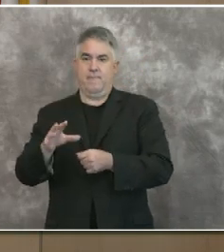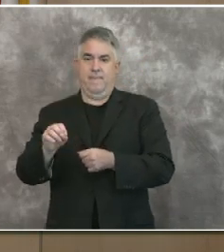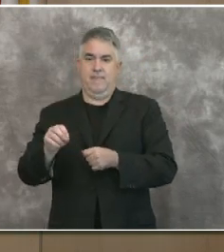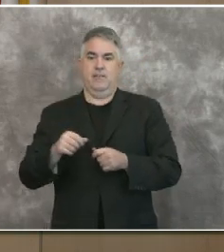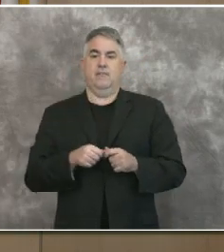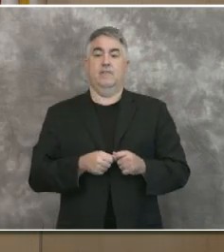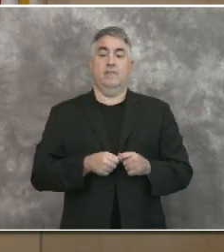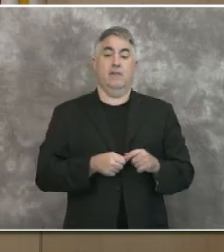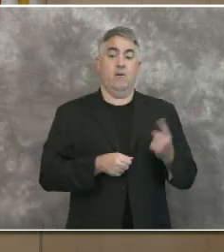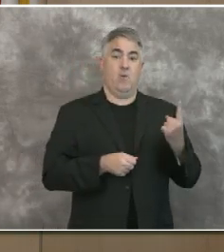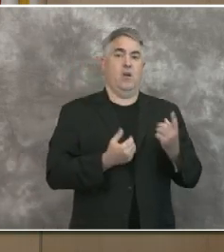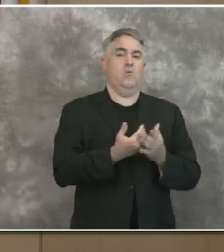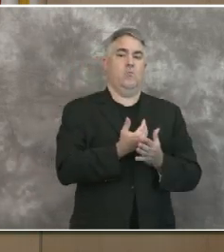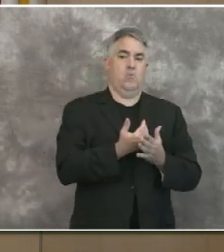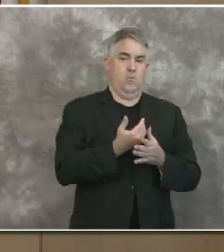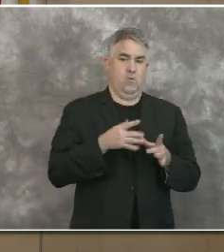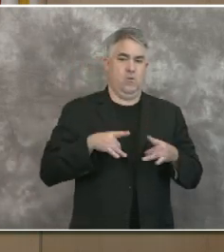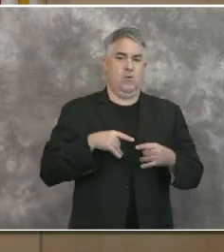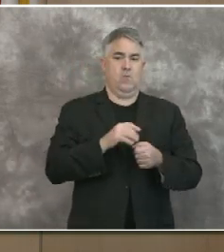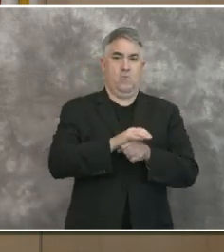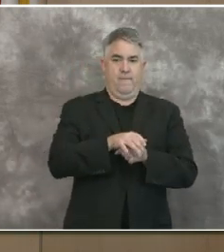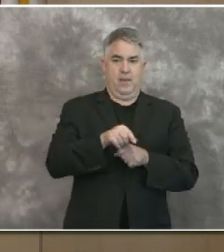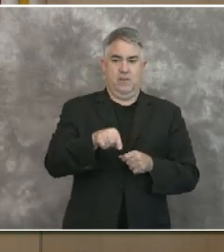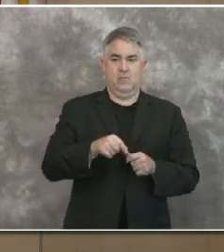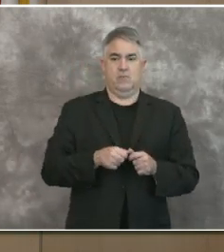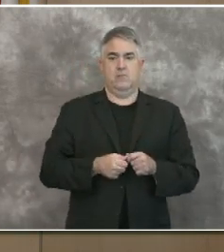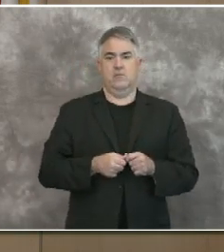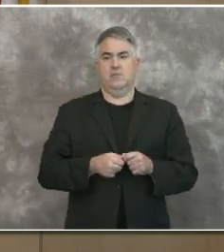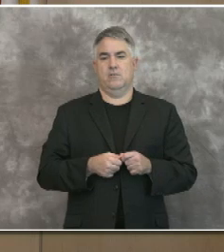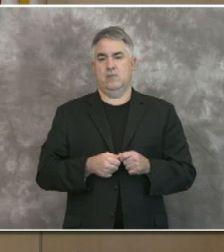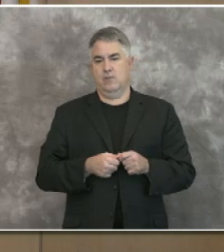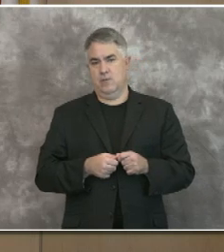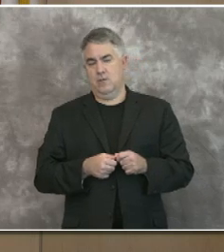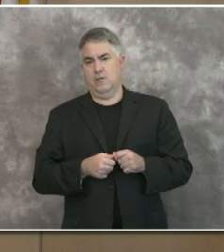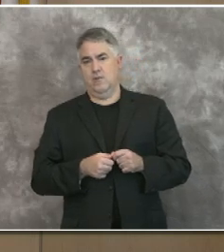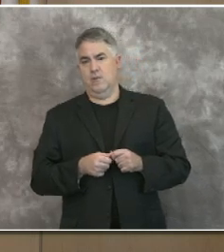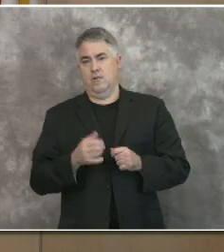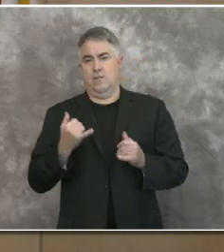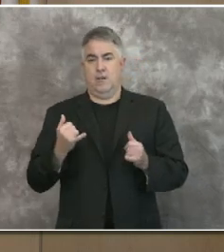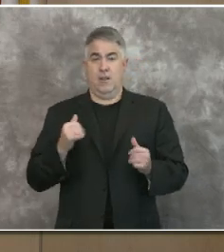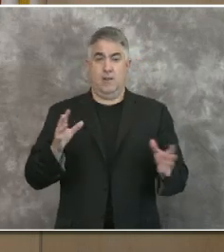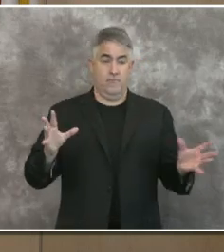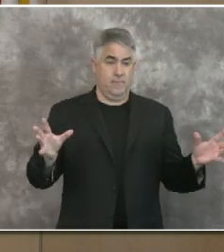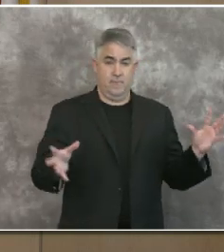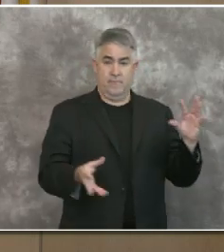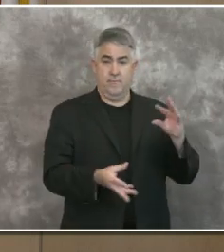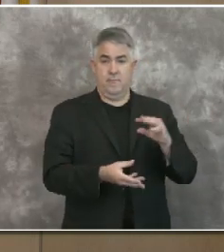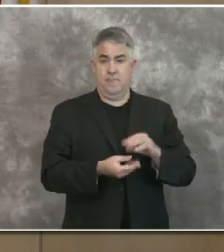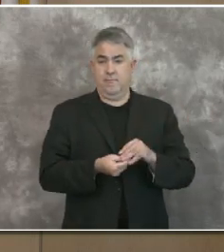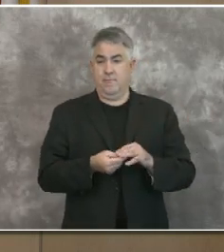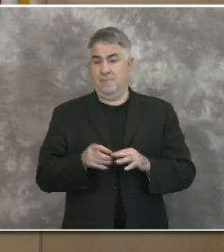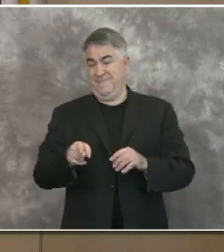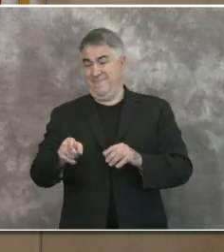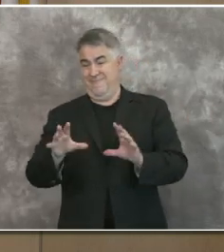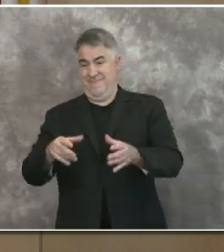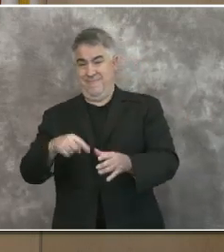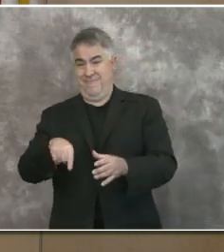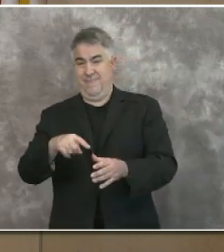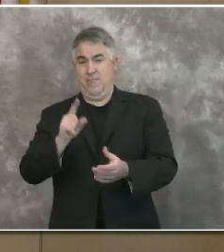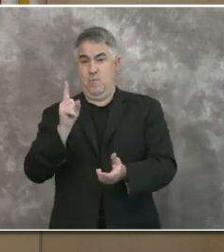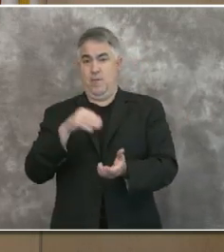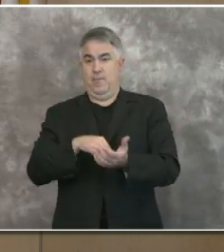since yesterday. This brings to a total number of congregate cases at